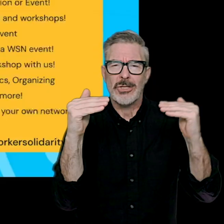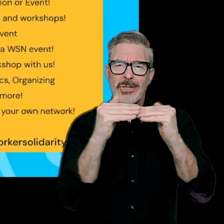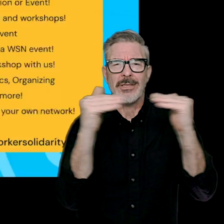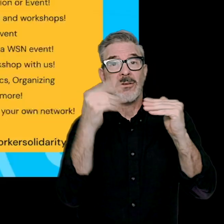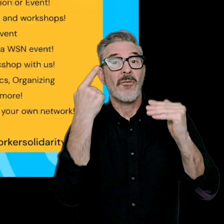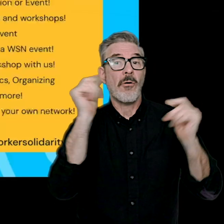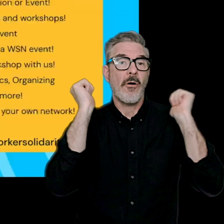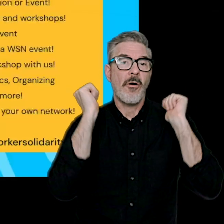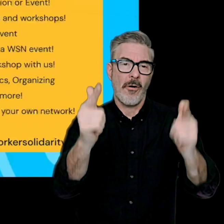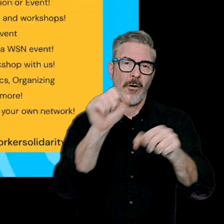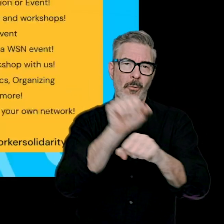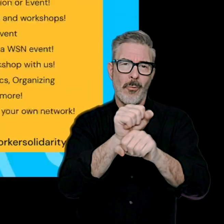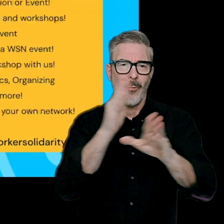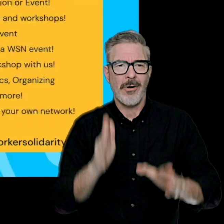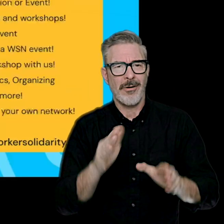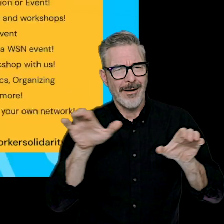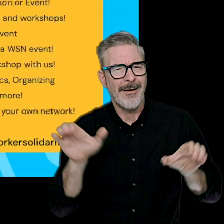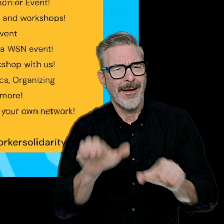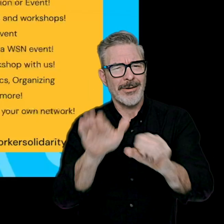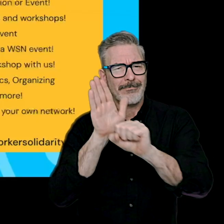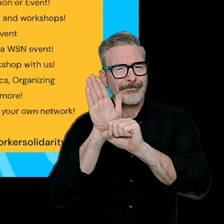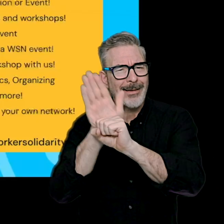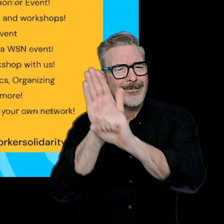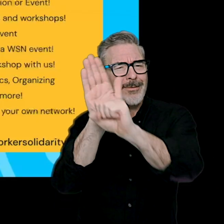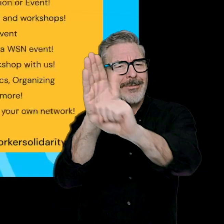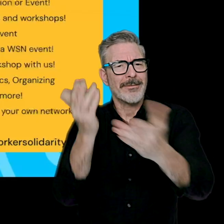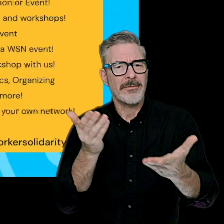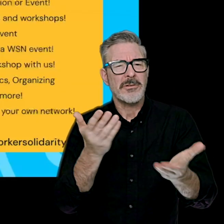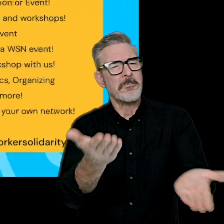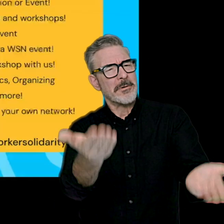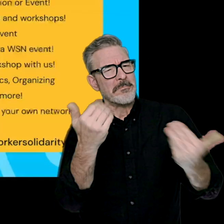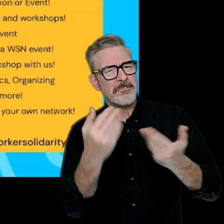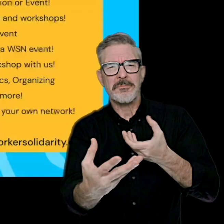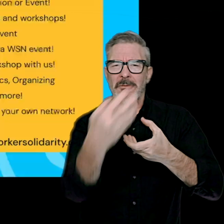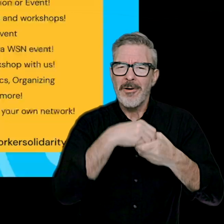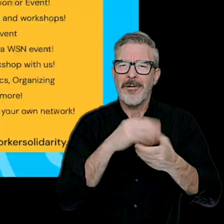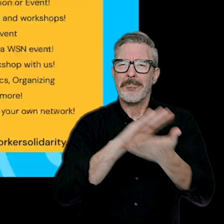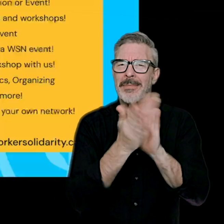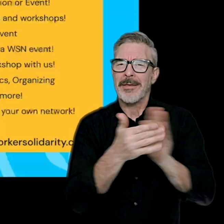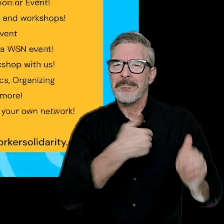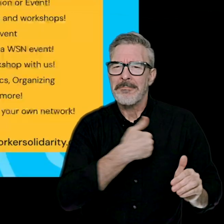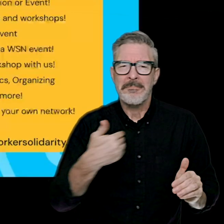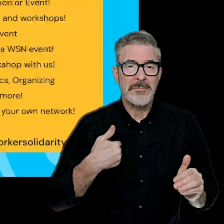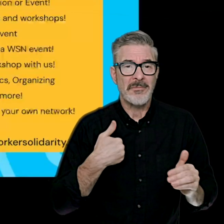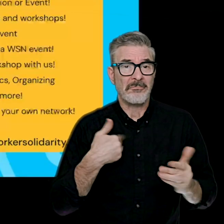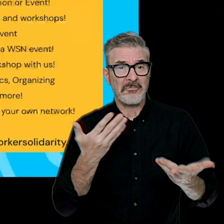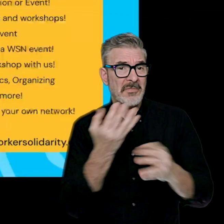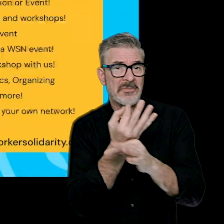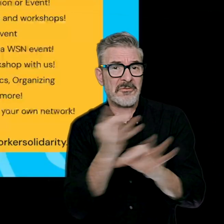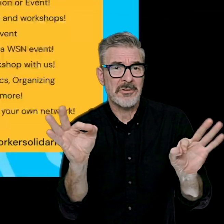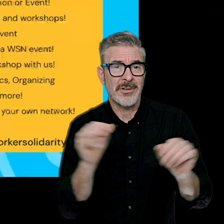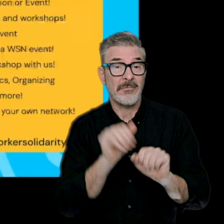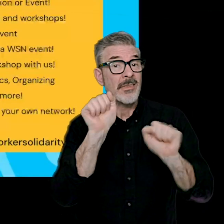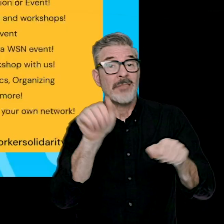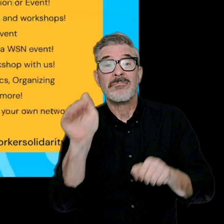please join the network, which is full of non-unionized, unionized, community allies who are advocating for justice for